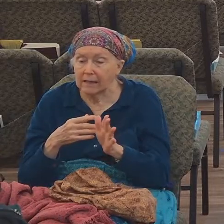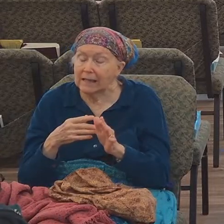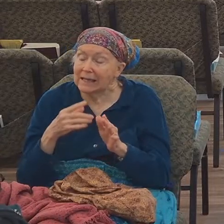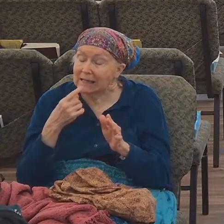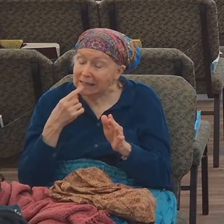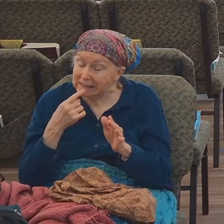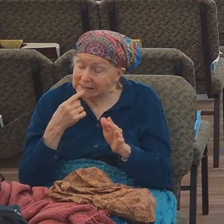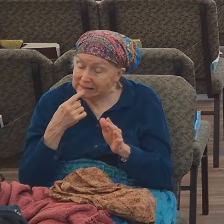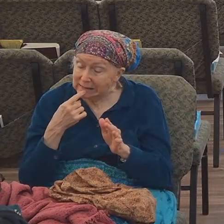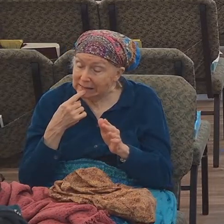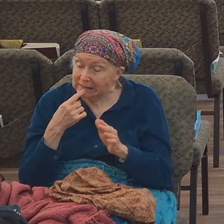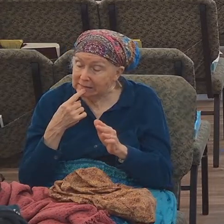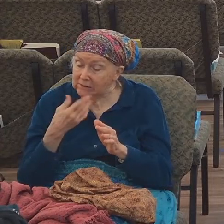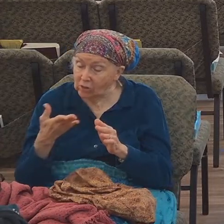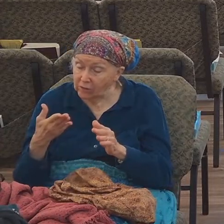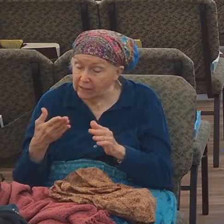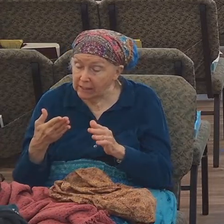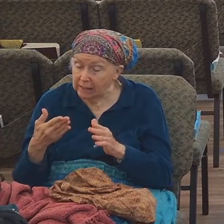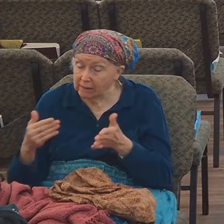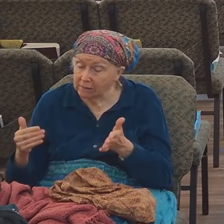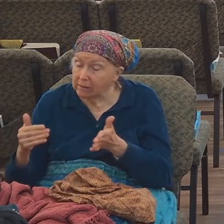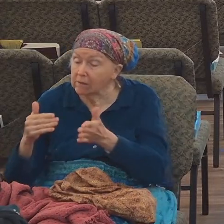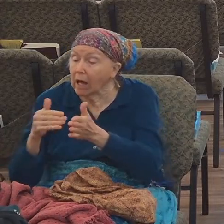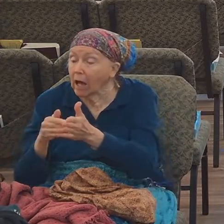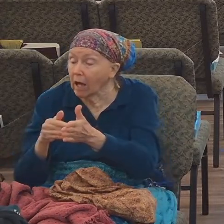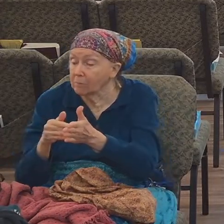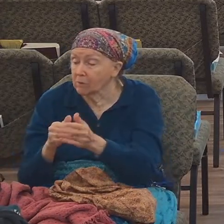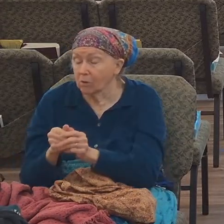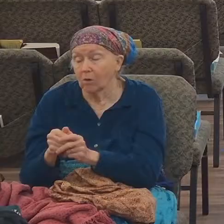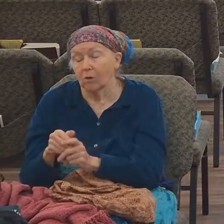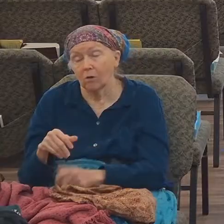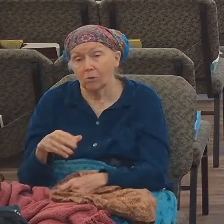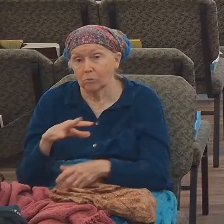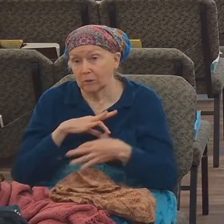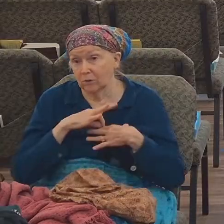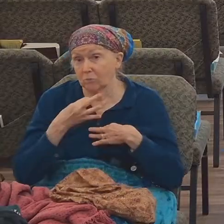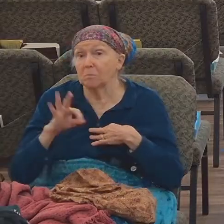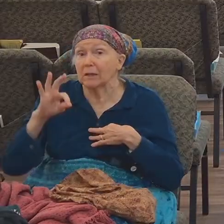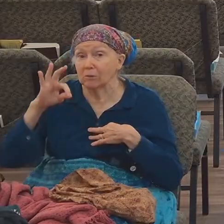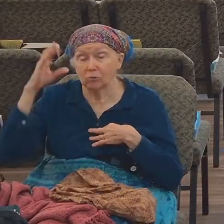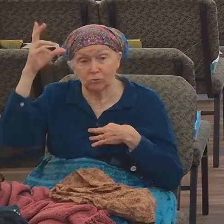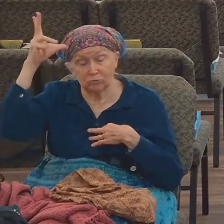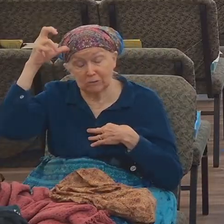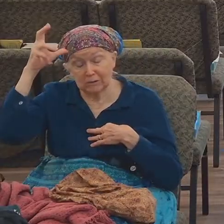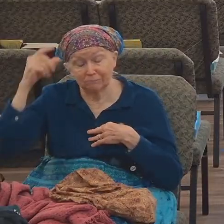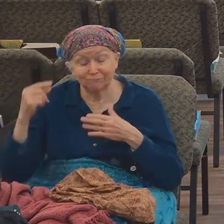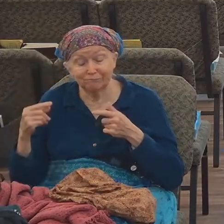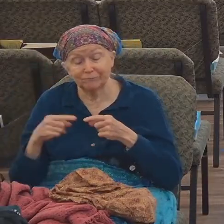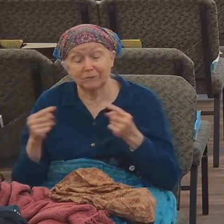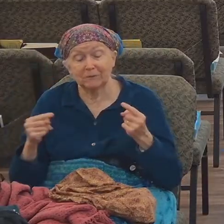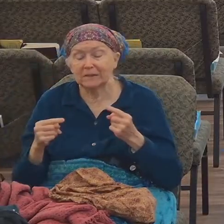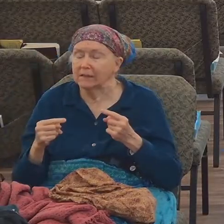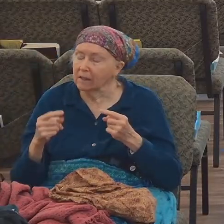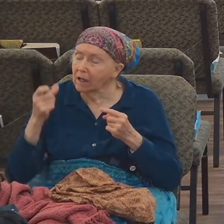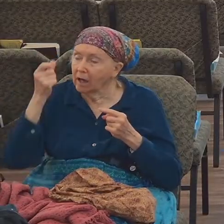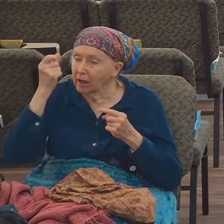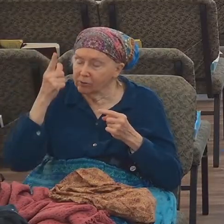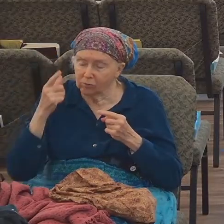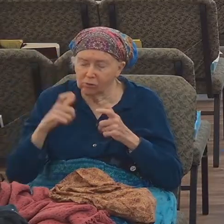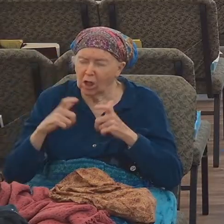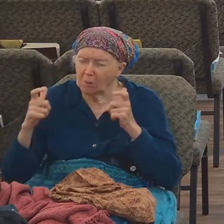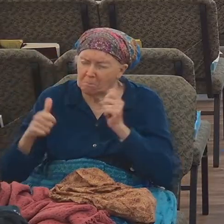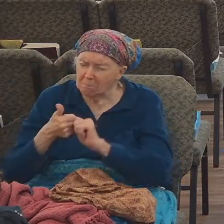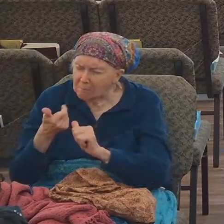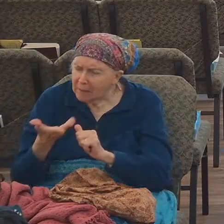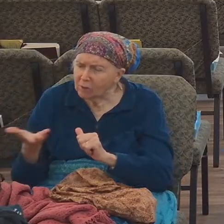spiritual opposition. So as Paul was mentioning, he brings it up to another level, okay? Helps them understand there's a much bigger thing that's happening. And I